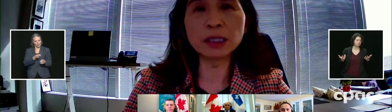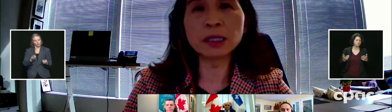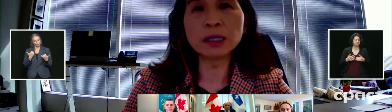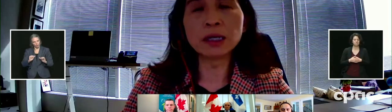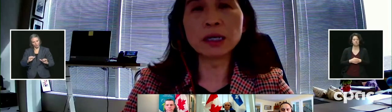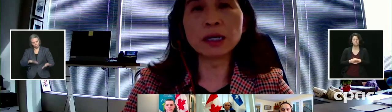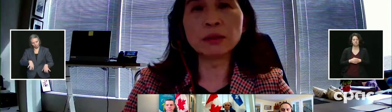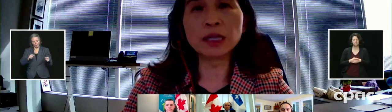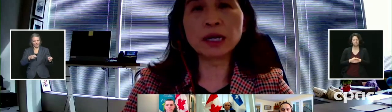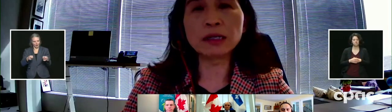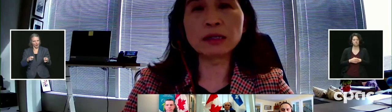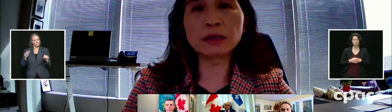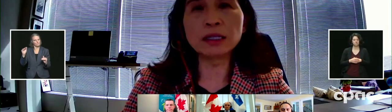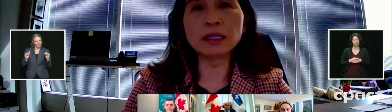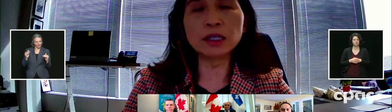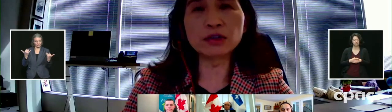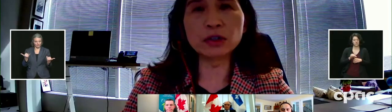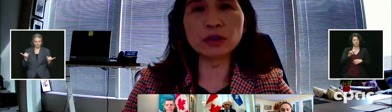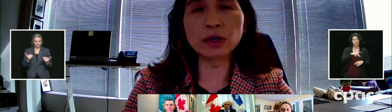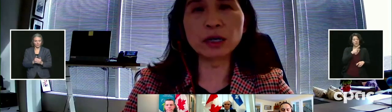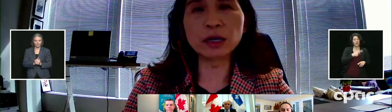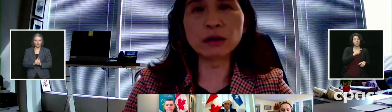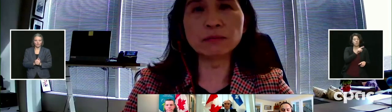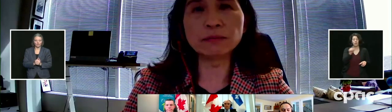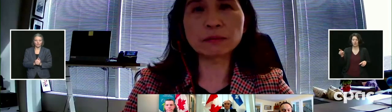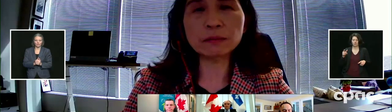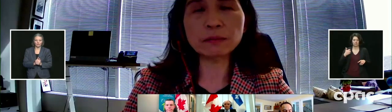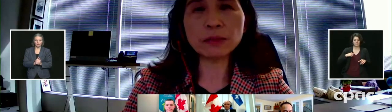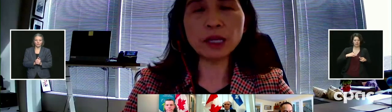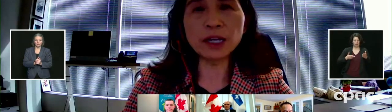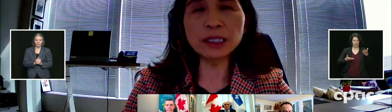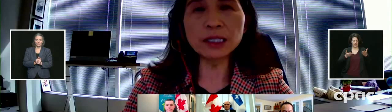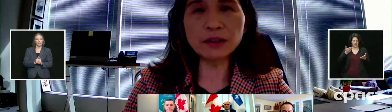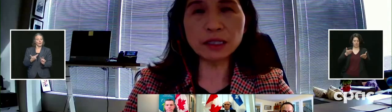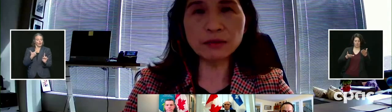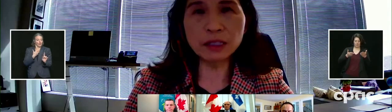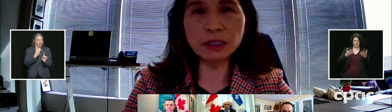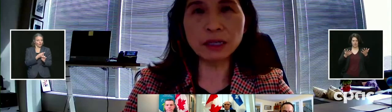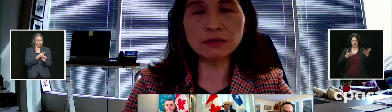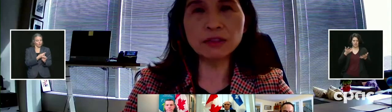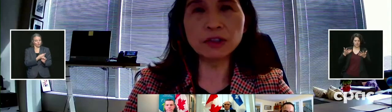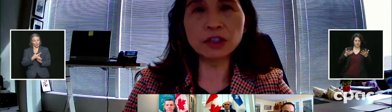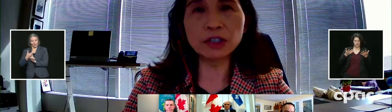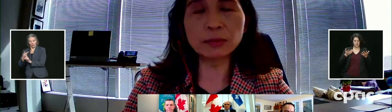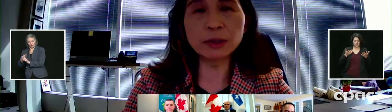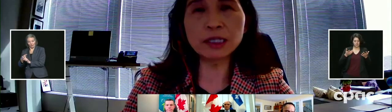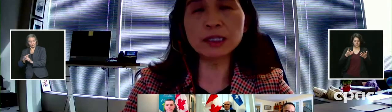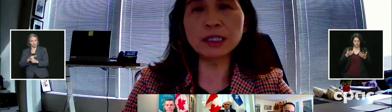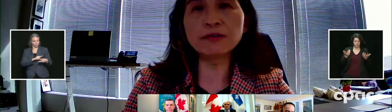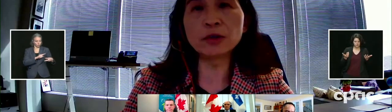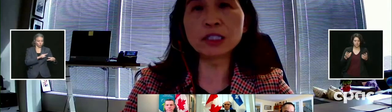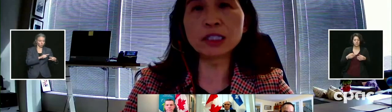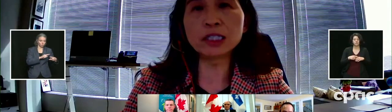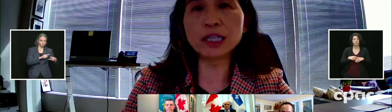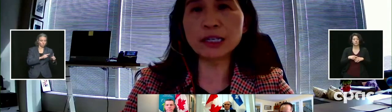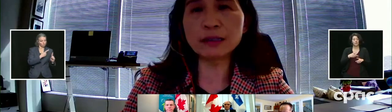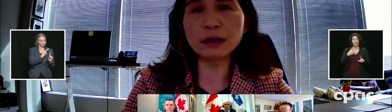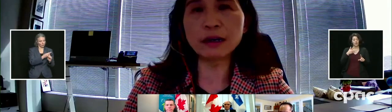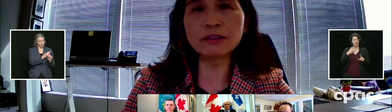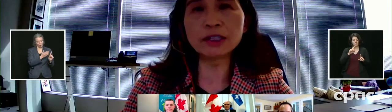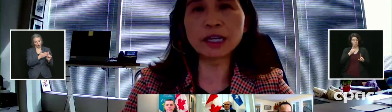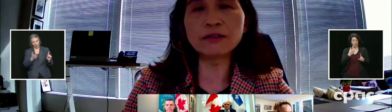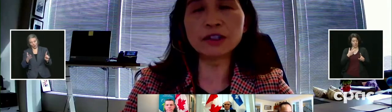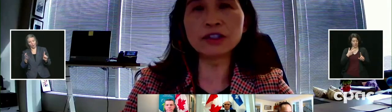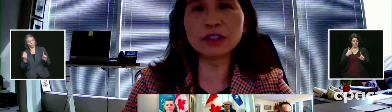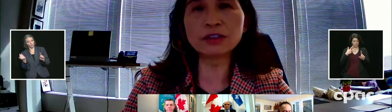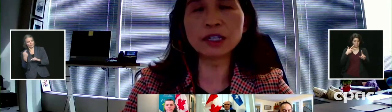moment. But that initial vaccine effectiveness after the first dose, particularly 14 days after